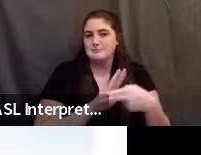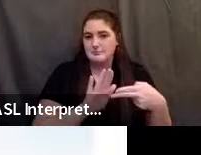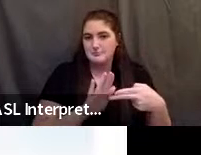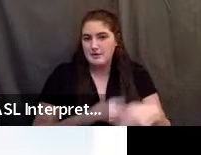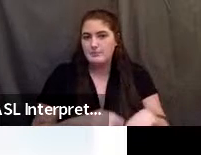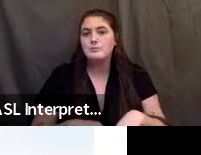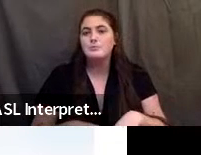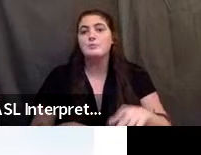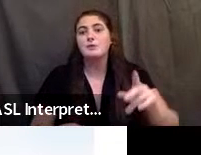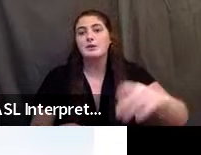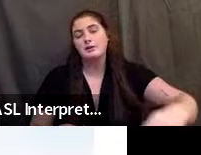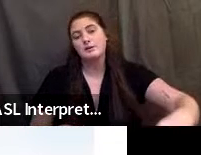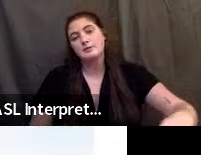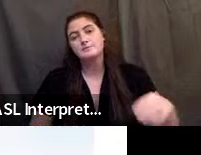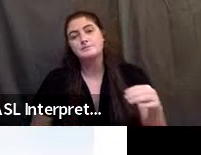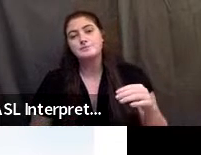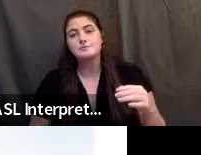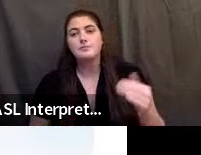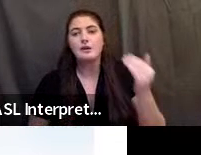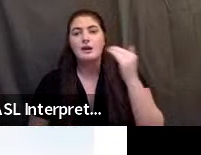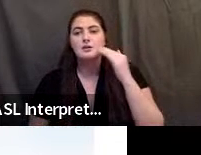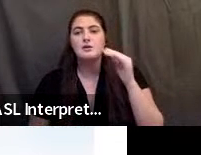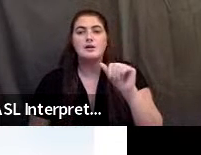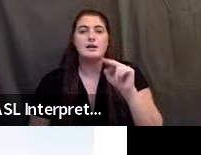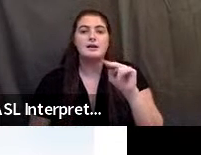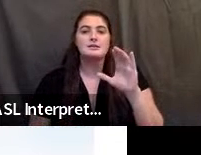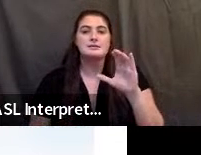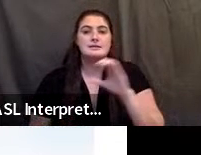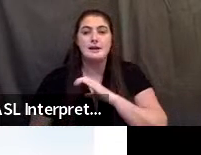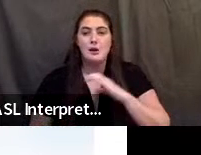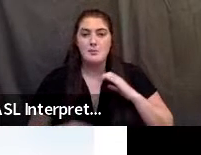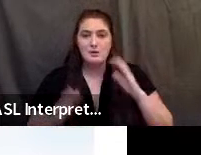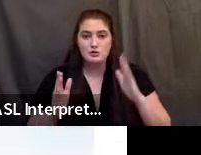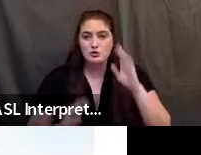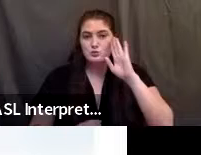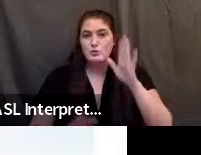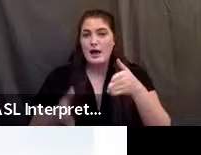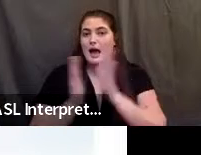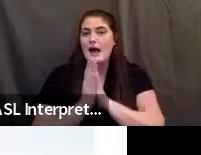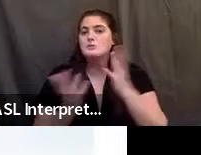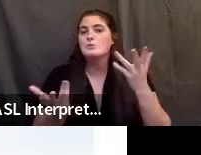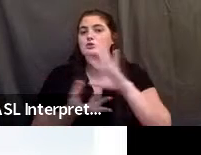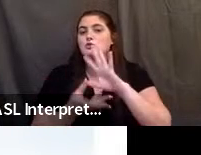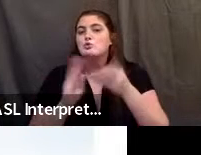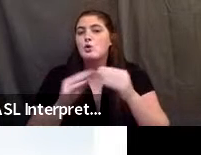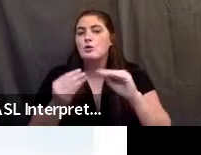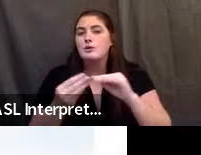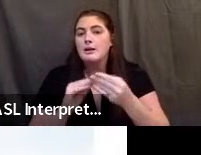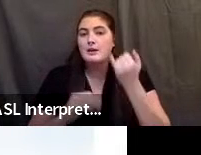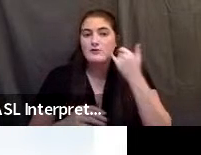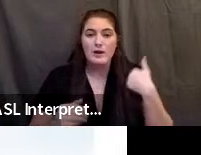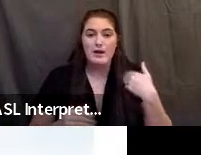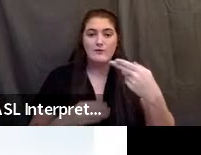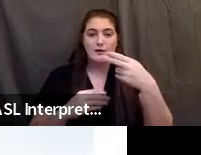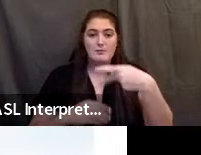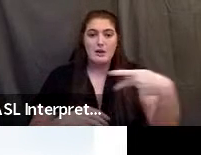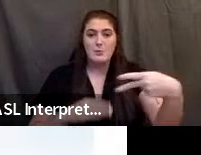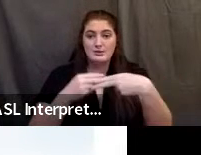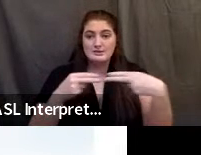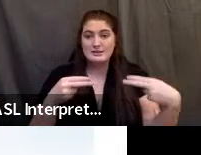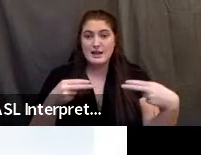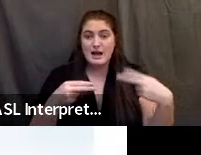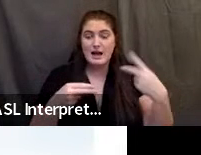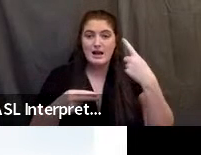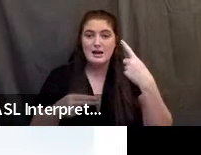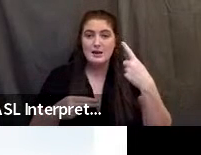It would be handy, because I know the ANC commissioner is going to ask this, like, what's the total number? If you could have a slide for like